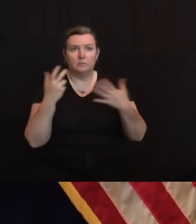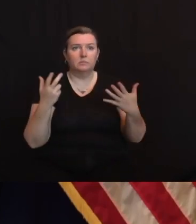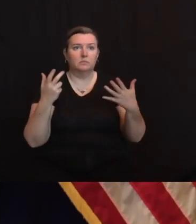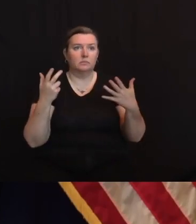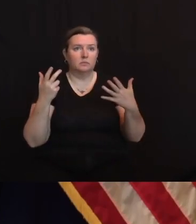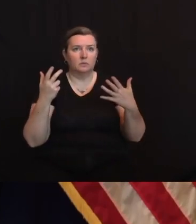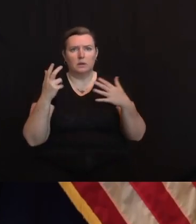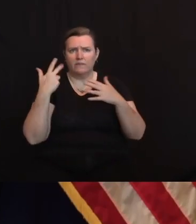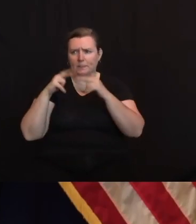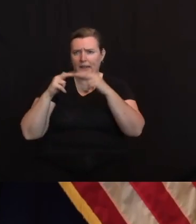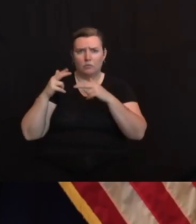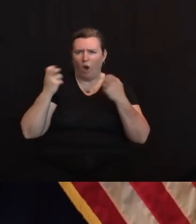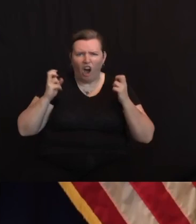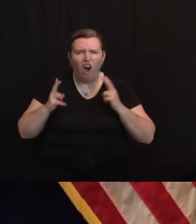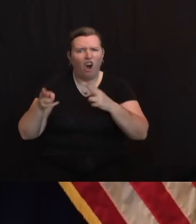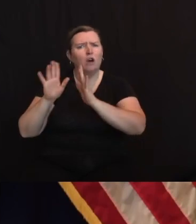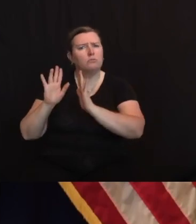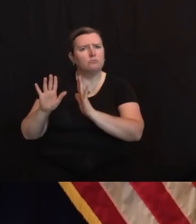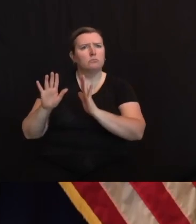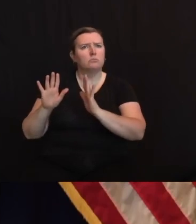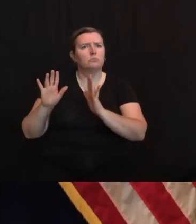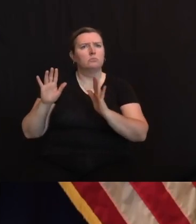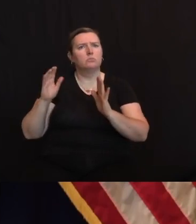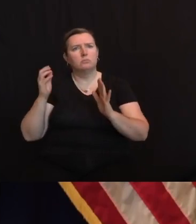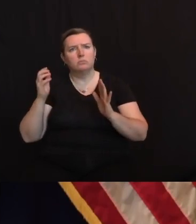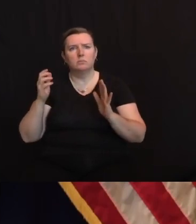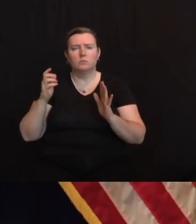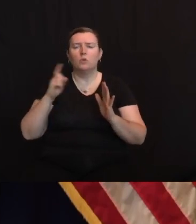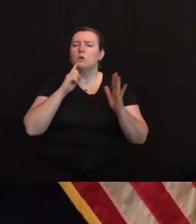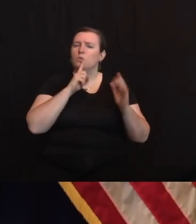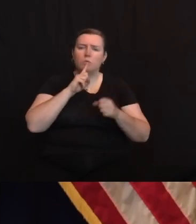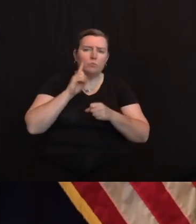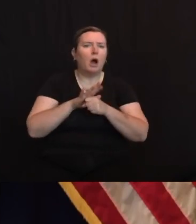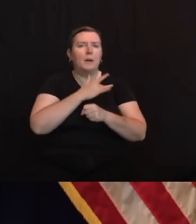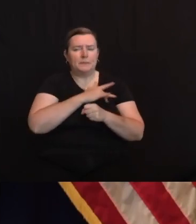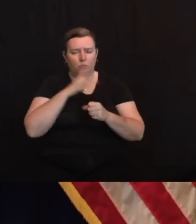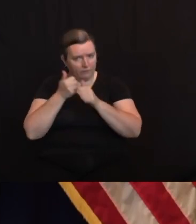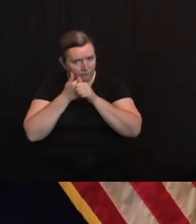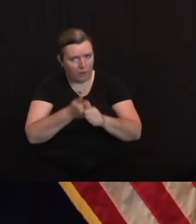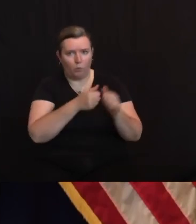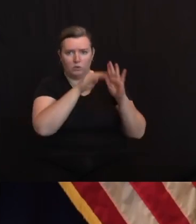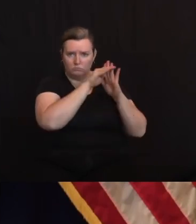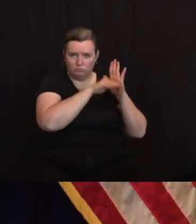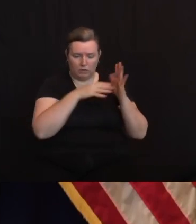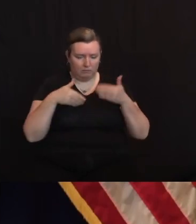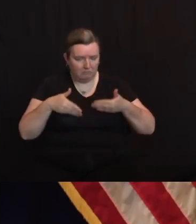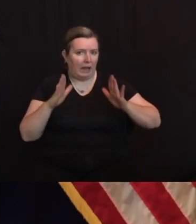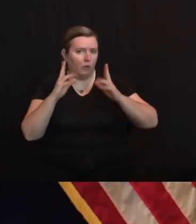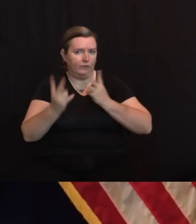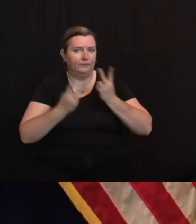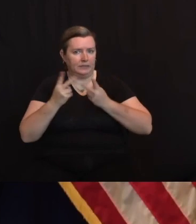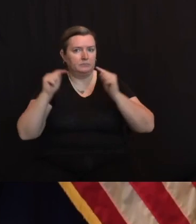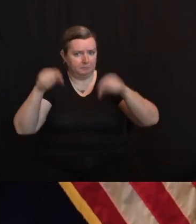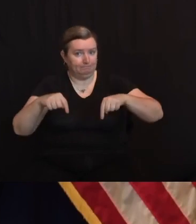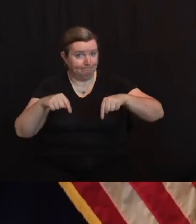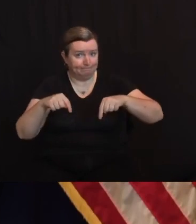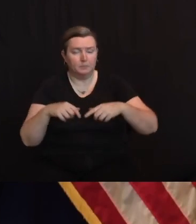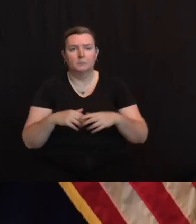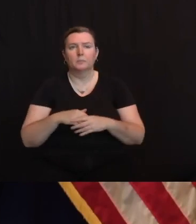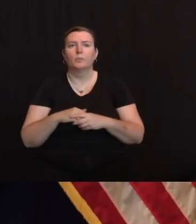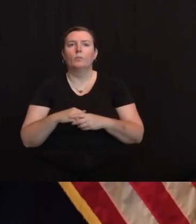to submit their attestations so they can begin these long-awaited visits. Moving on to my daily report, as